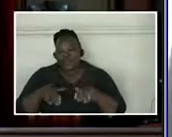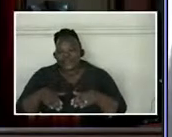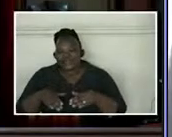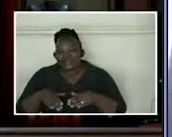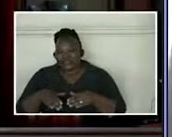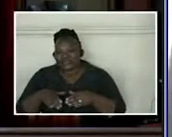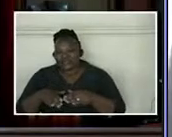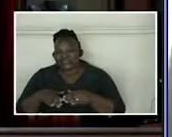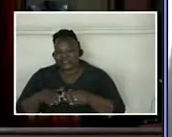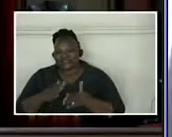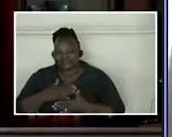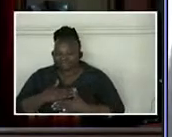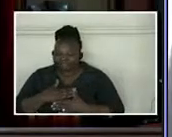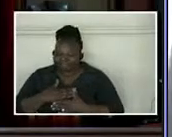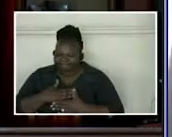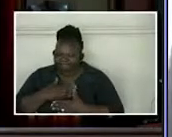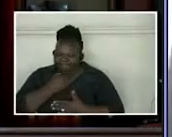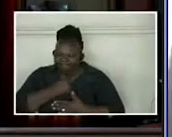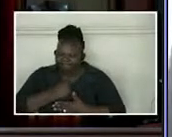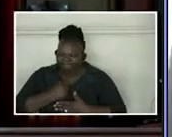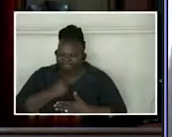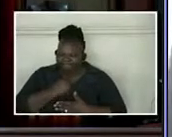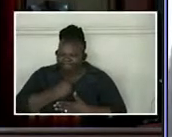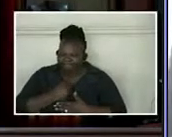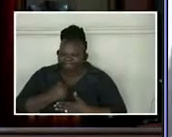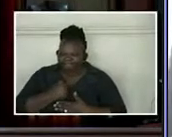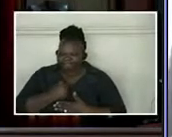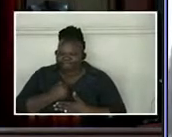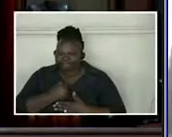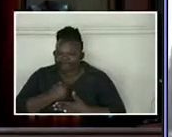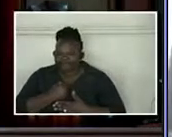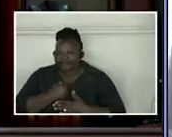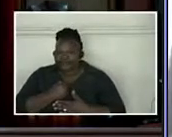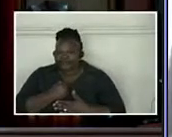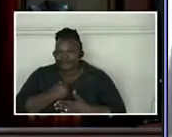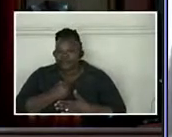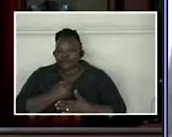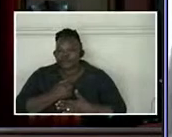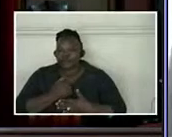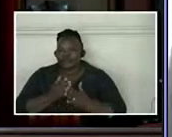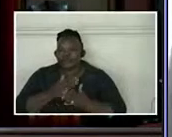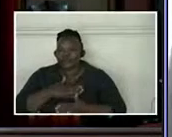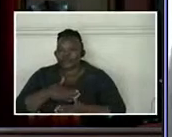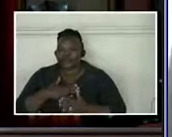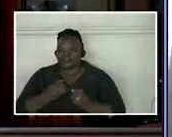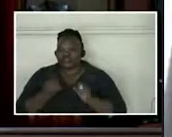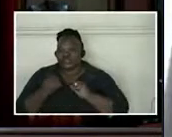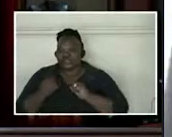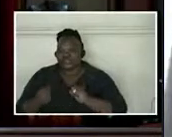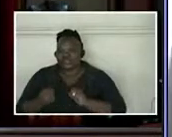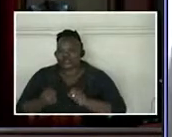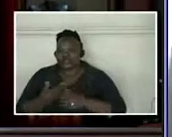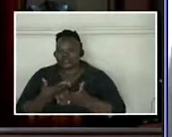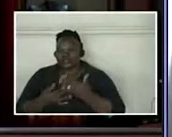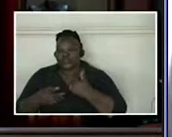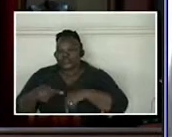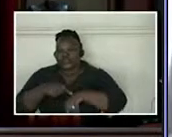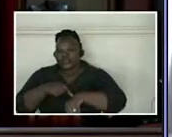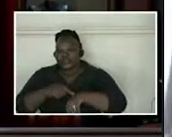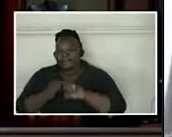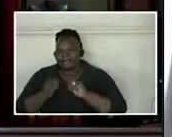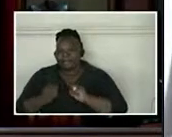its deepest condolences we wish you peace and strength during these difficult times may this